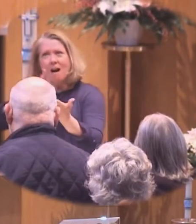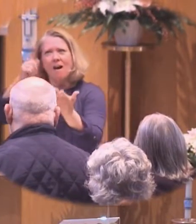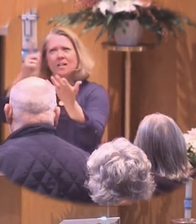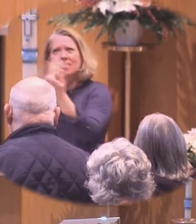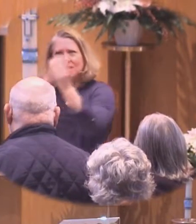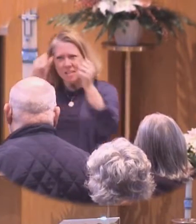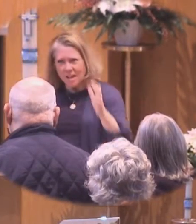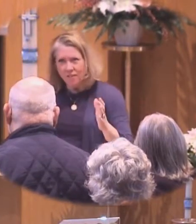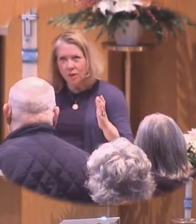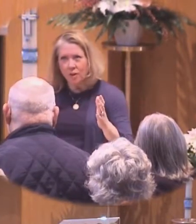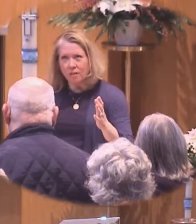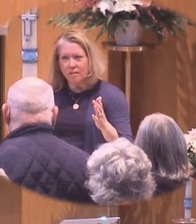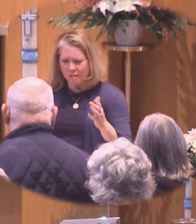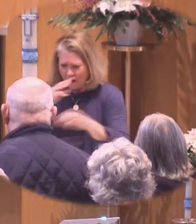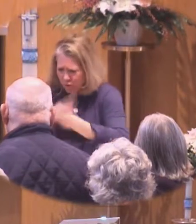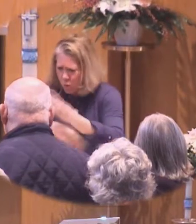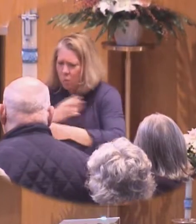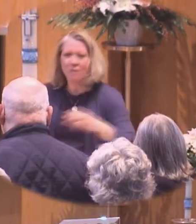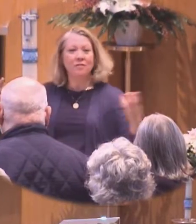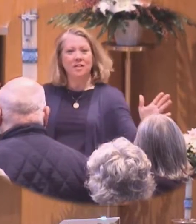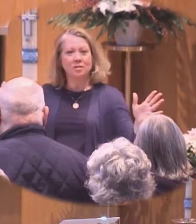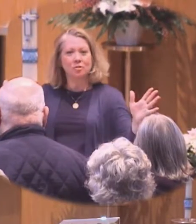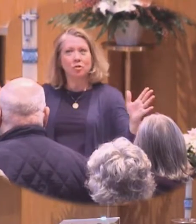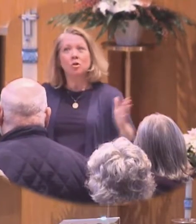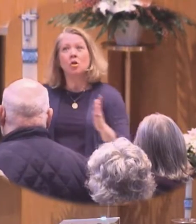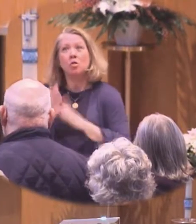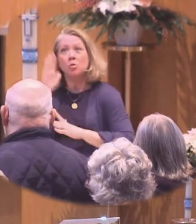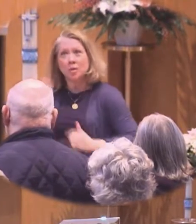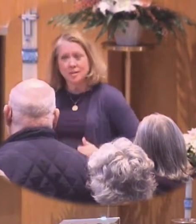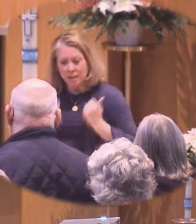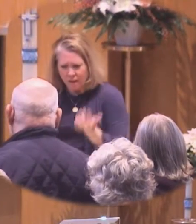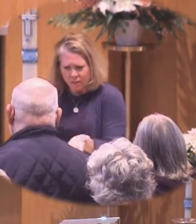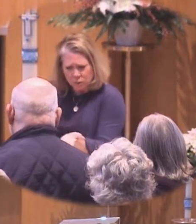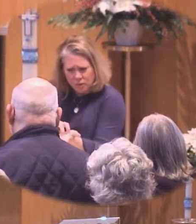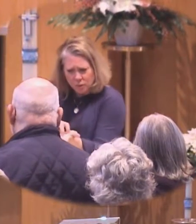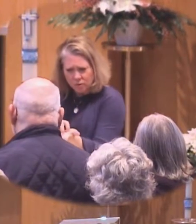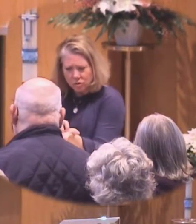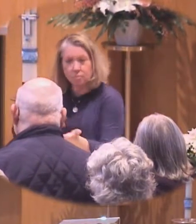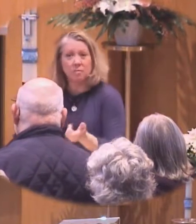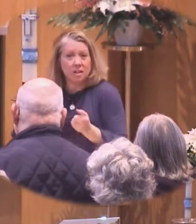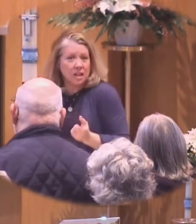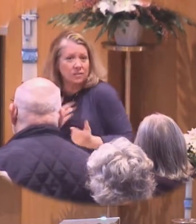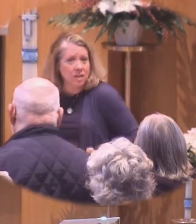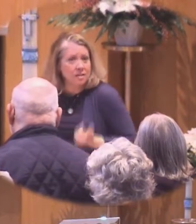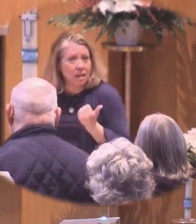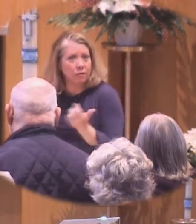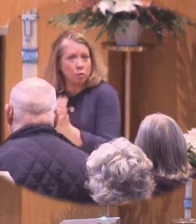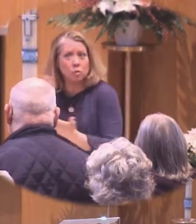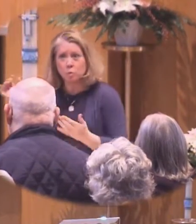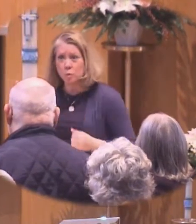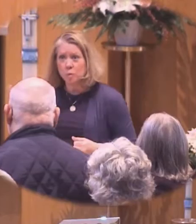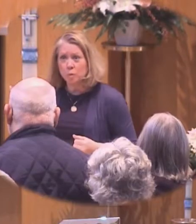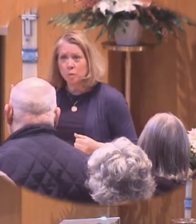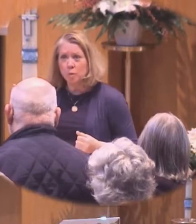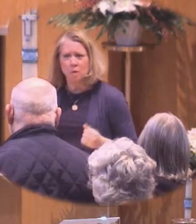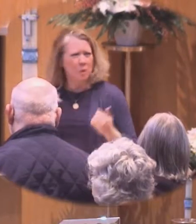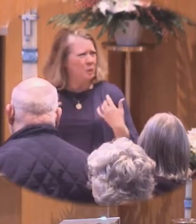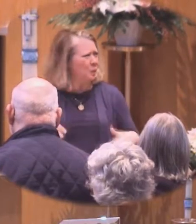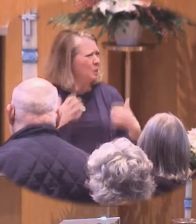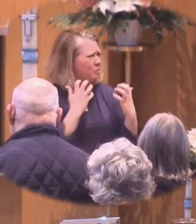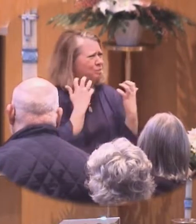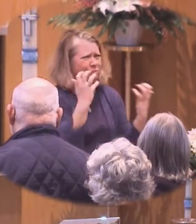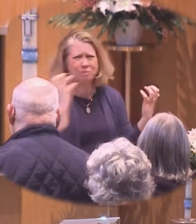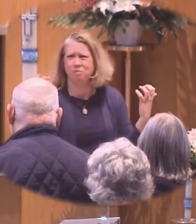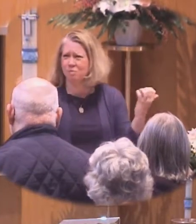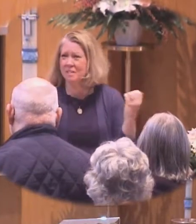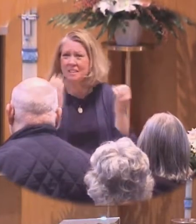of the world, and by his life, death, and resurrection brings us to new life. As we gather here in such large numbers, we're